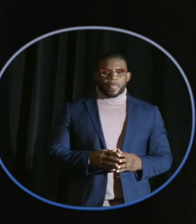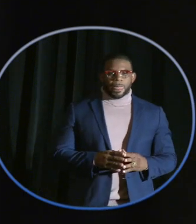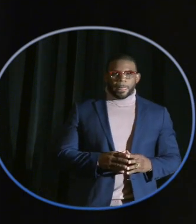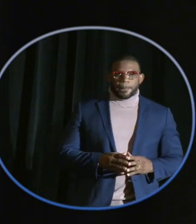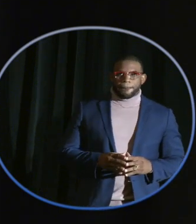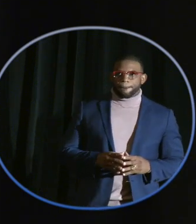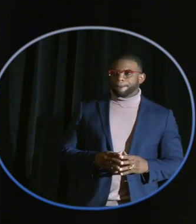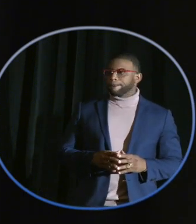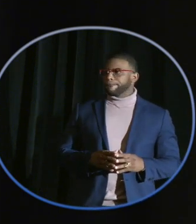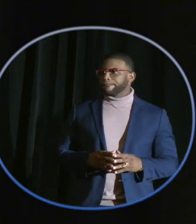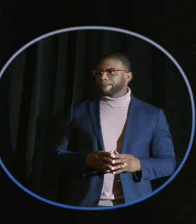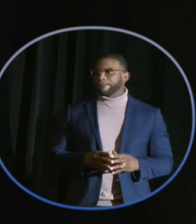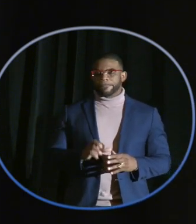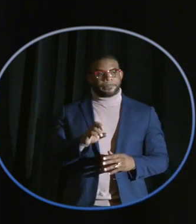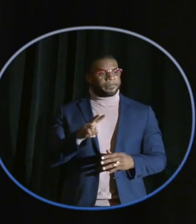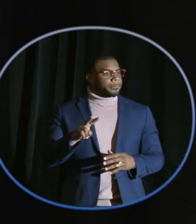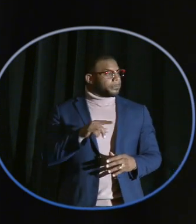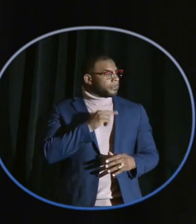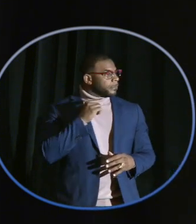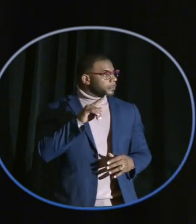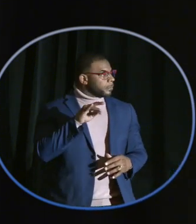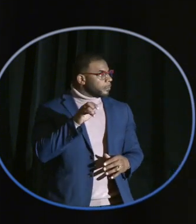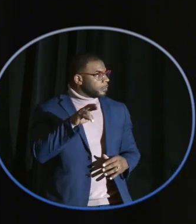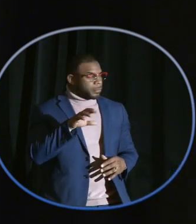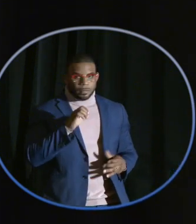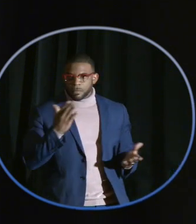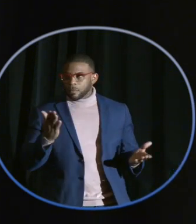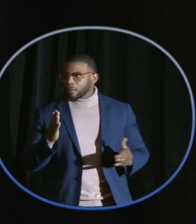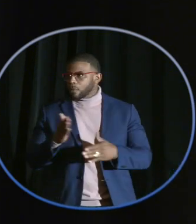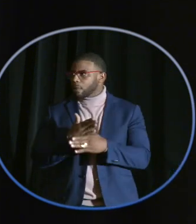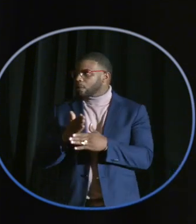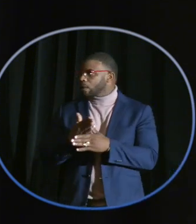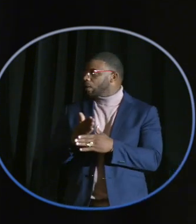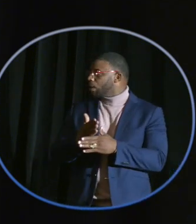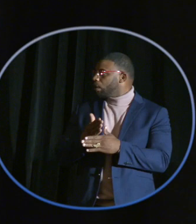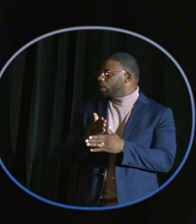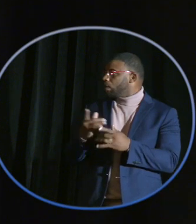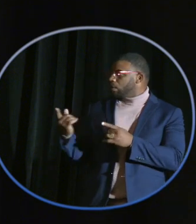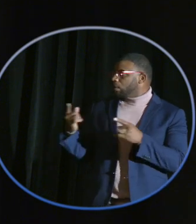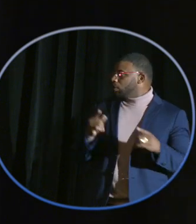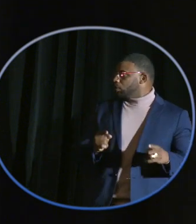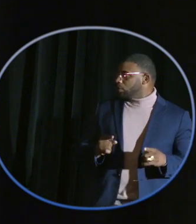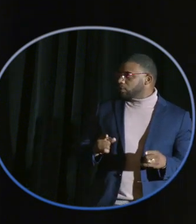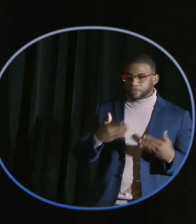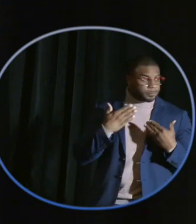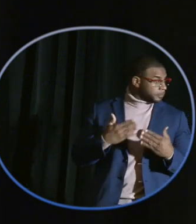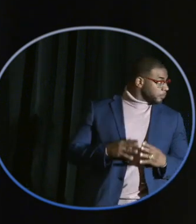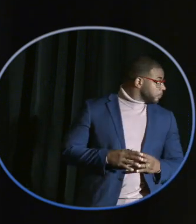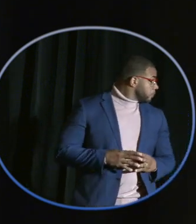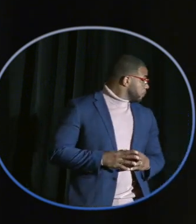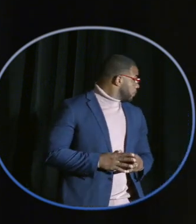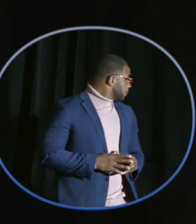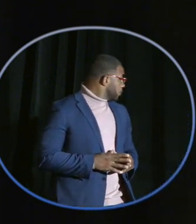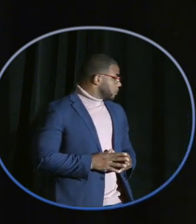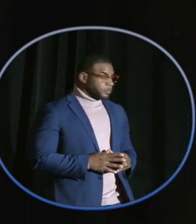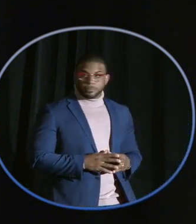Amazing. Thank you so much. Reverend Todd Yeary is here, and he's going to share with us the occasion. Come on up. Oh, wait. This